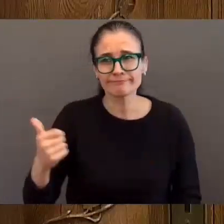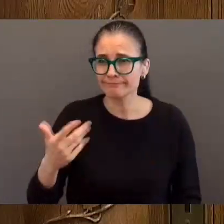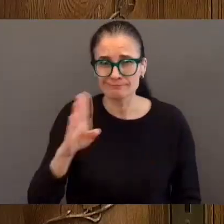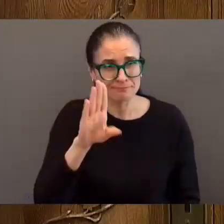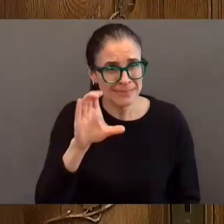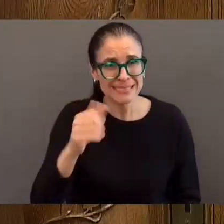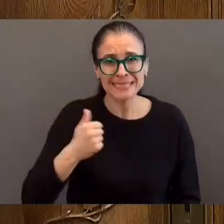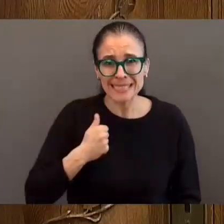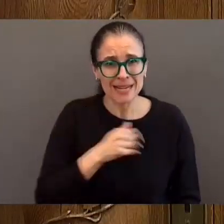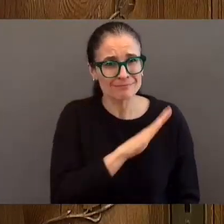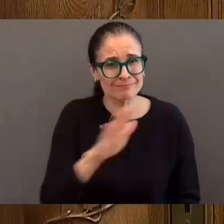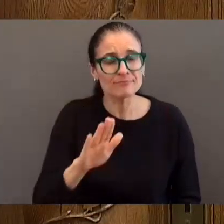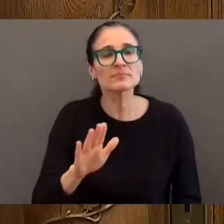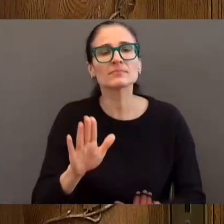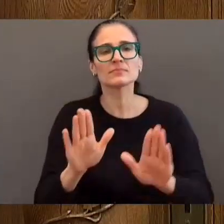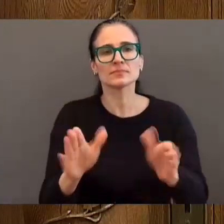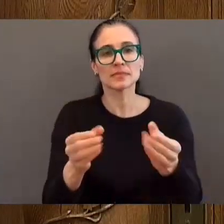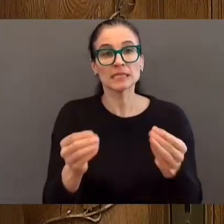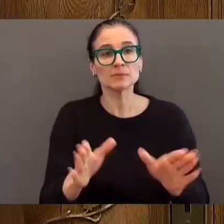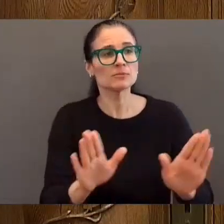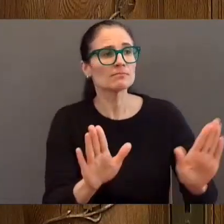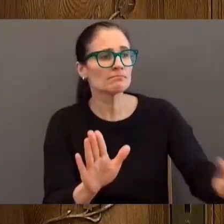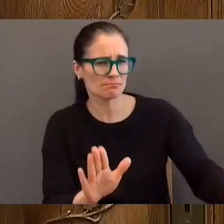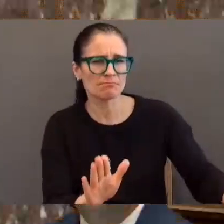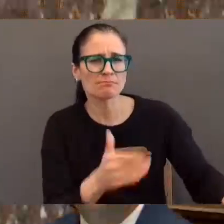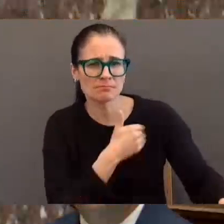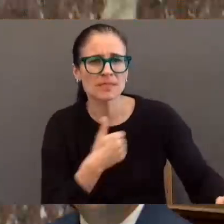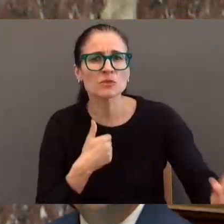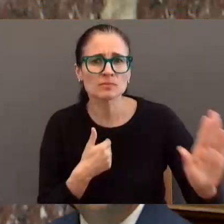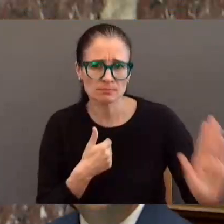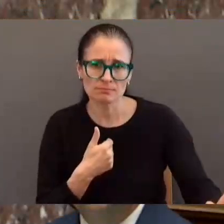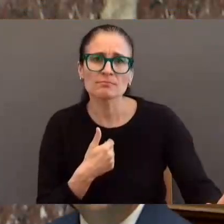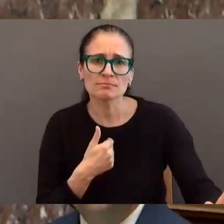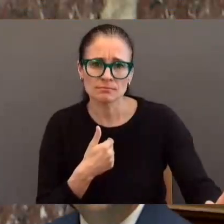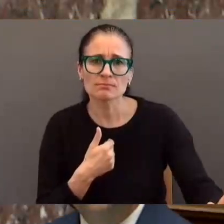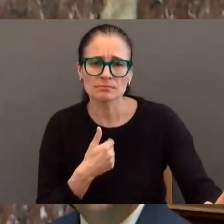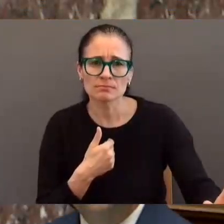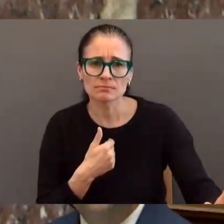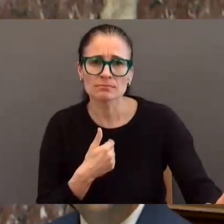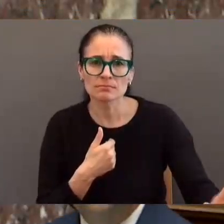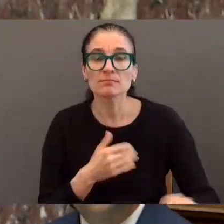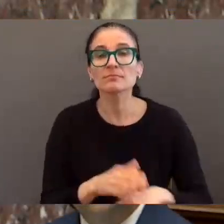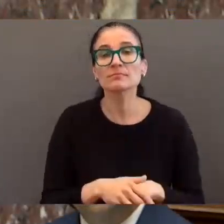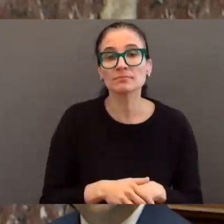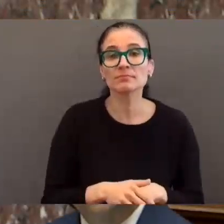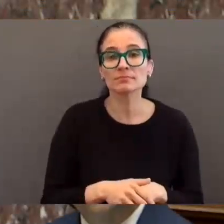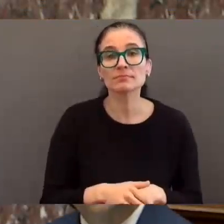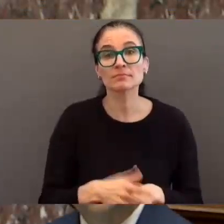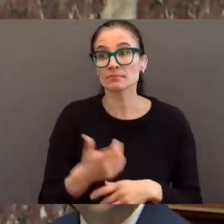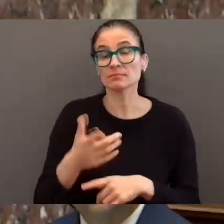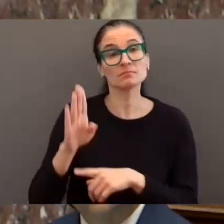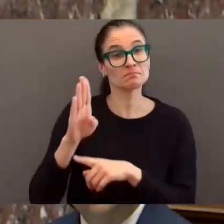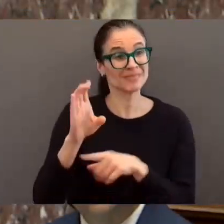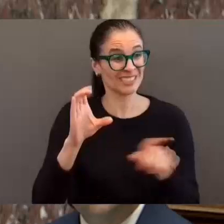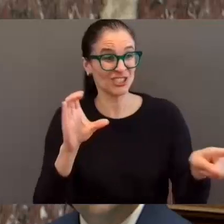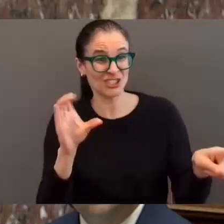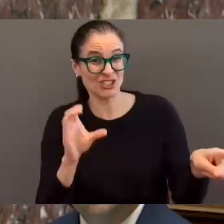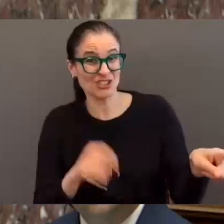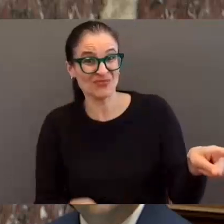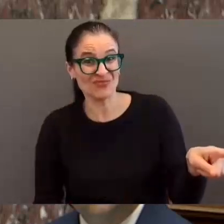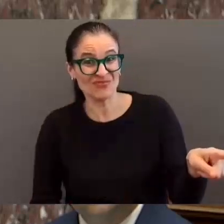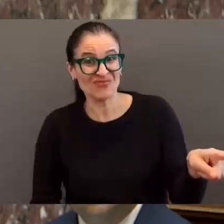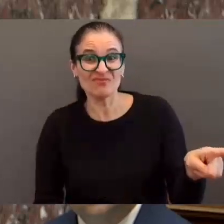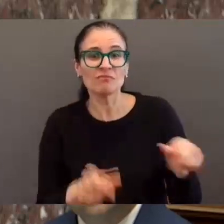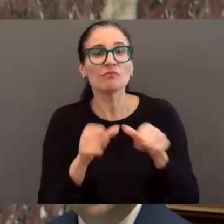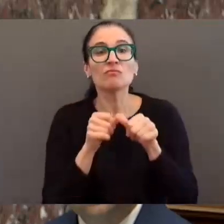will come to order. Meanwhile, the BC Conservatives continue to ignore the goal of Canada being the 51st